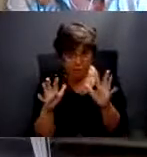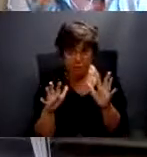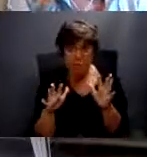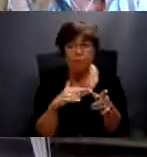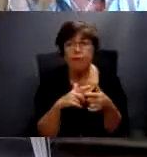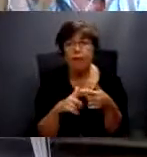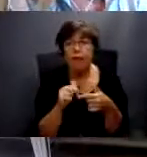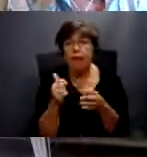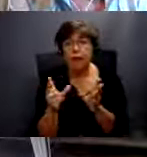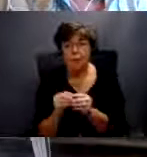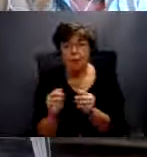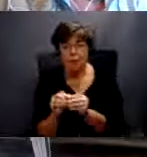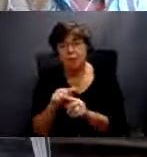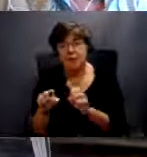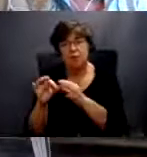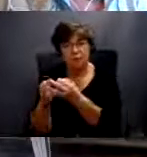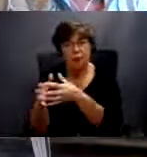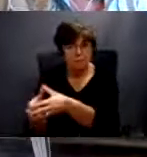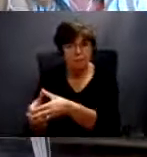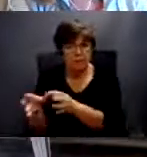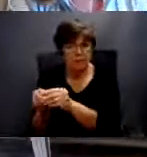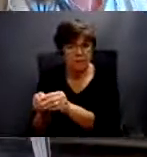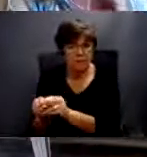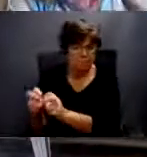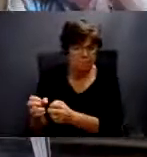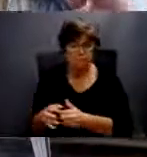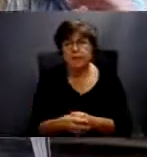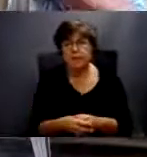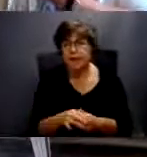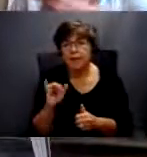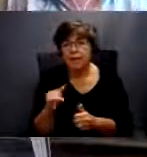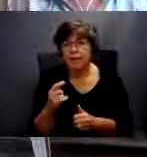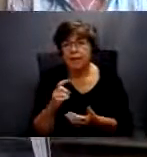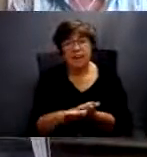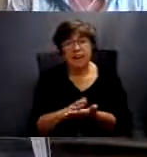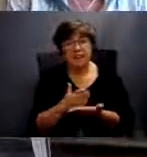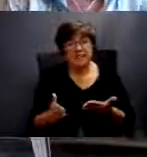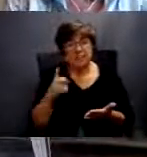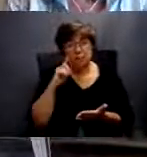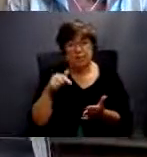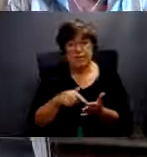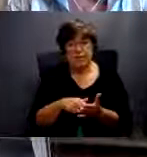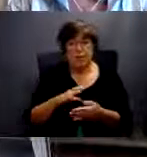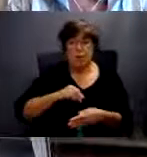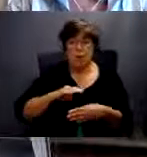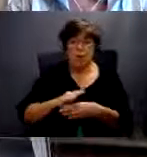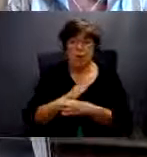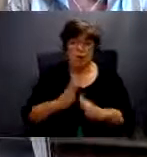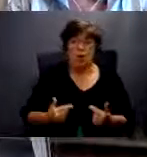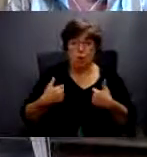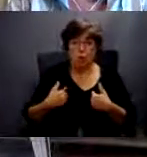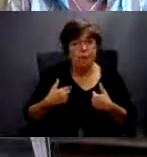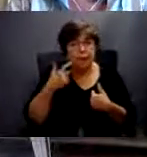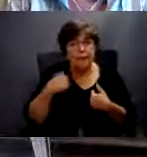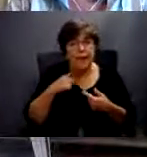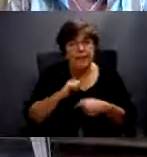I have another meeting with a family. And that is one of the nice things about being an entrepreneur, is being able to